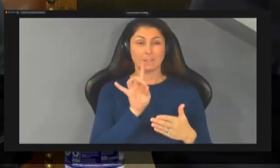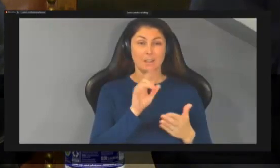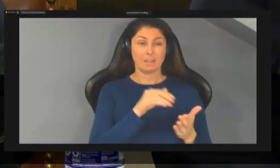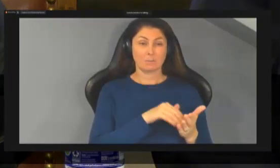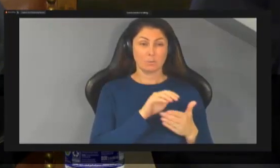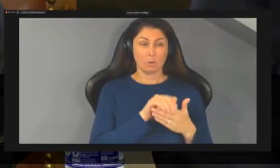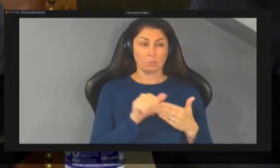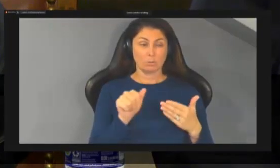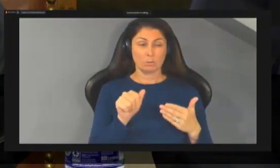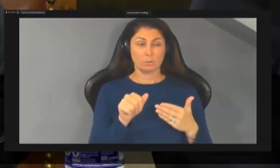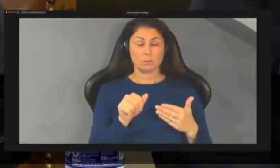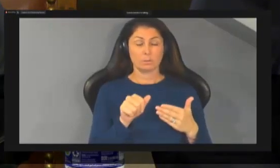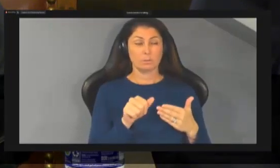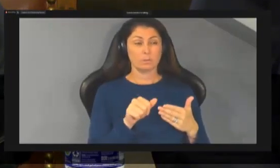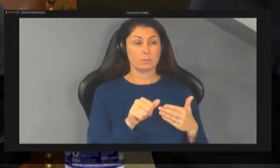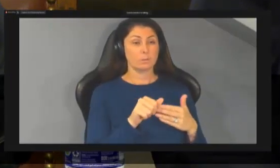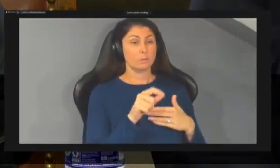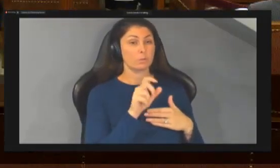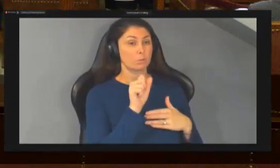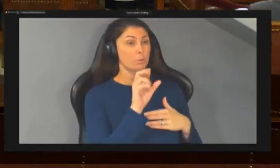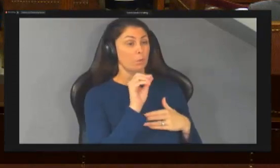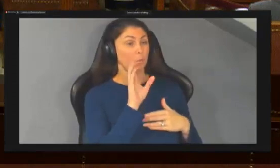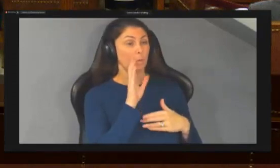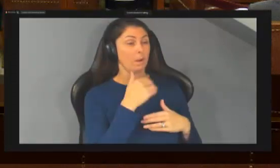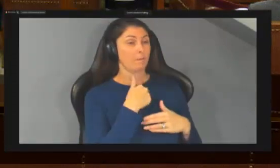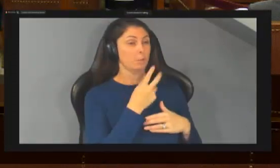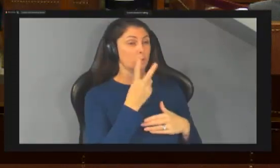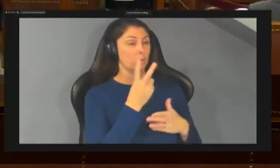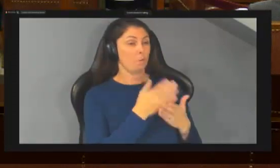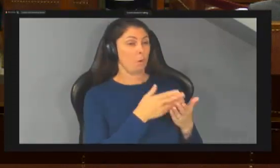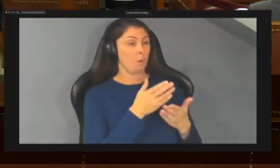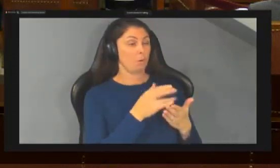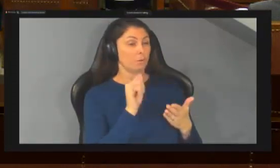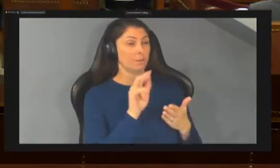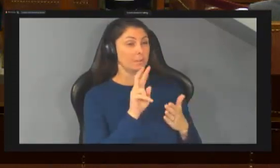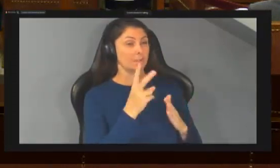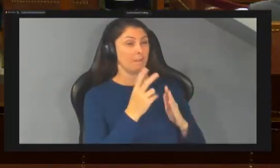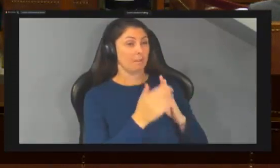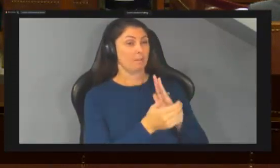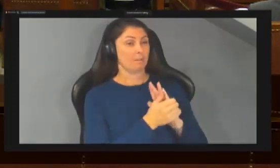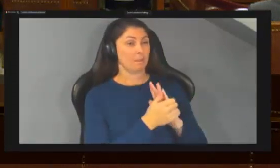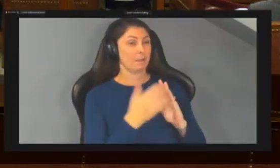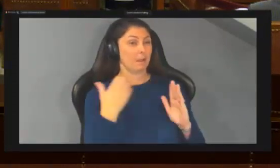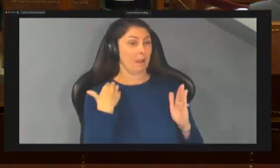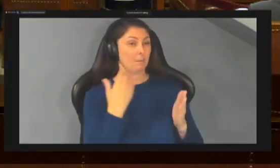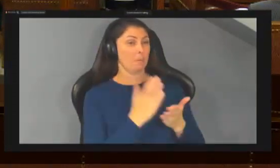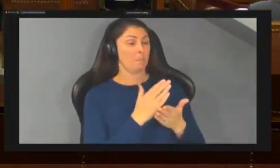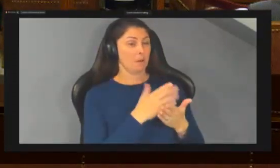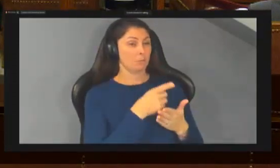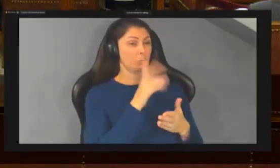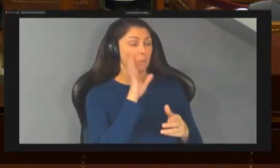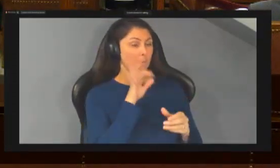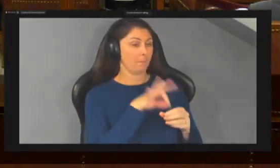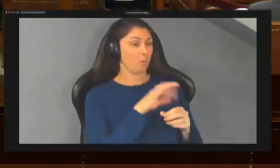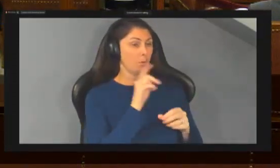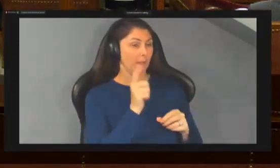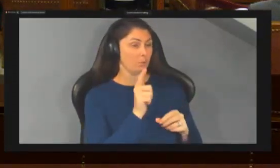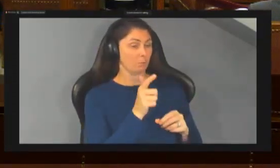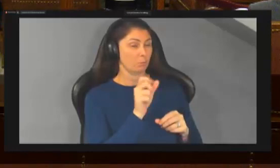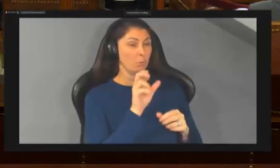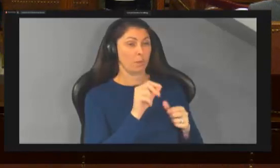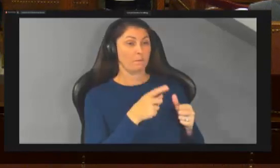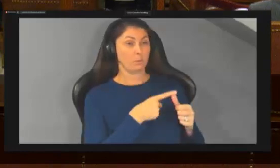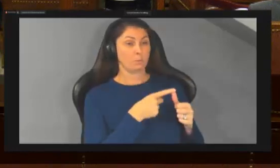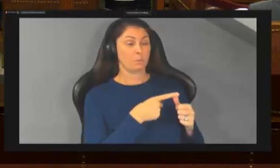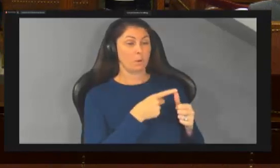$78,000. So there will be two parts to this. There's a second amendment in the capital budget that you'll be voting on later. So the first part is